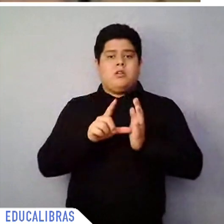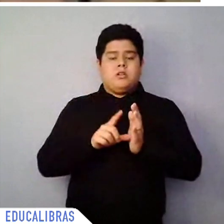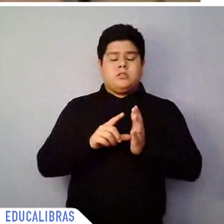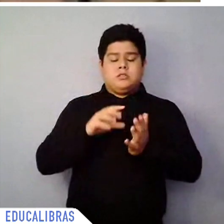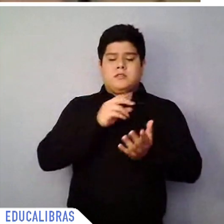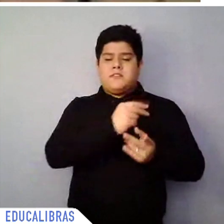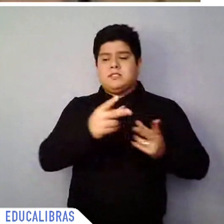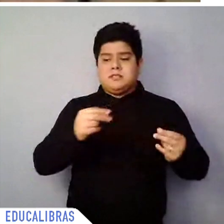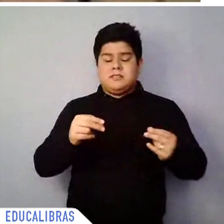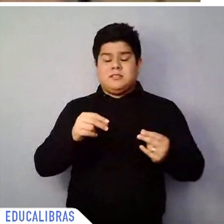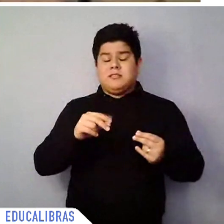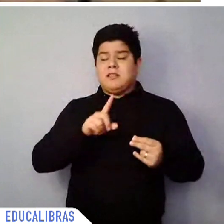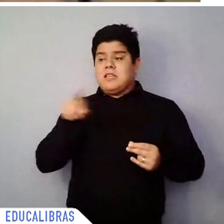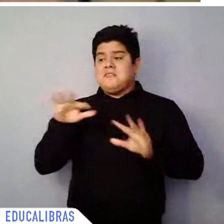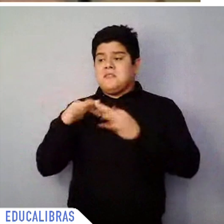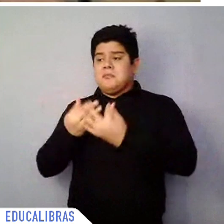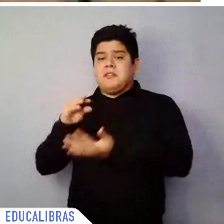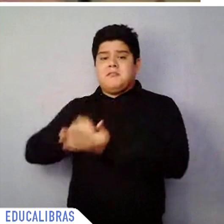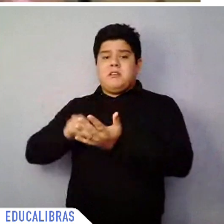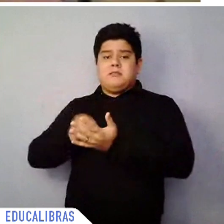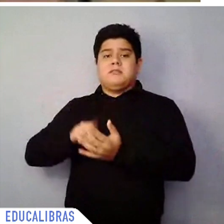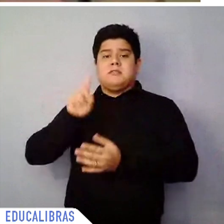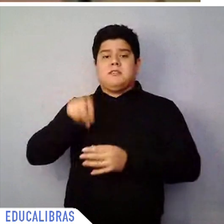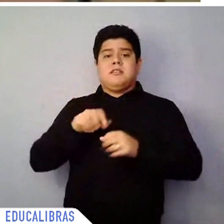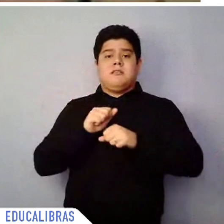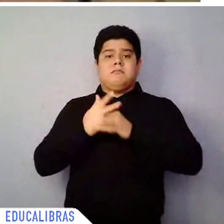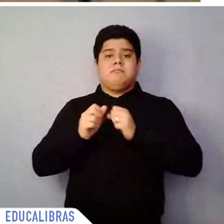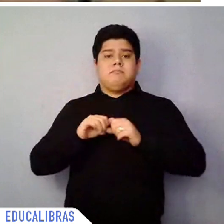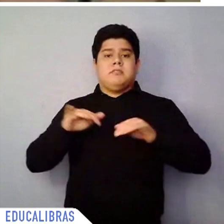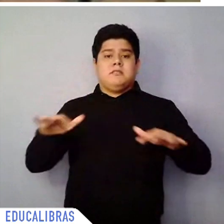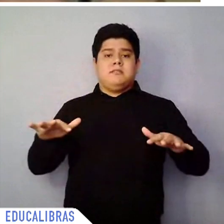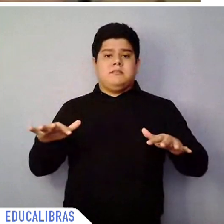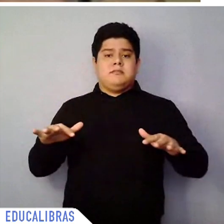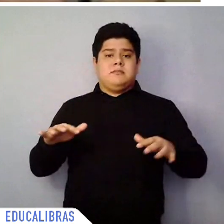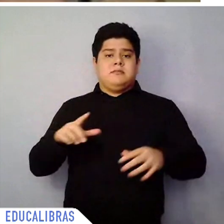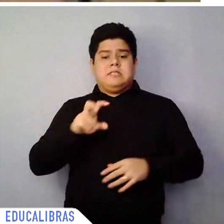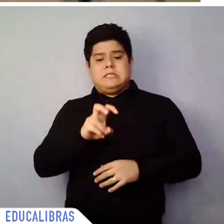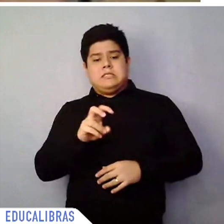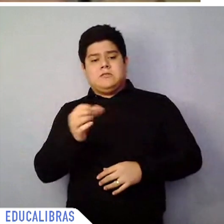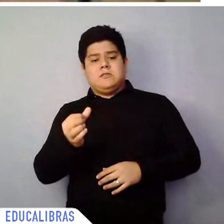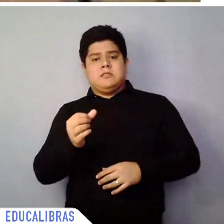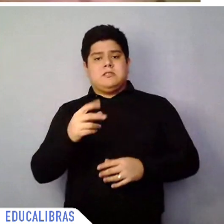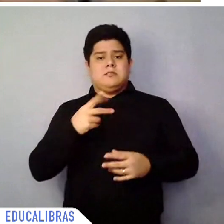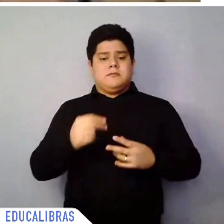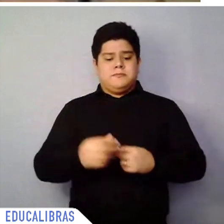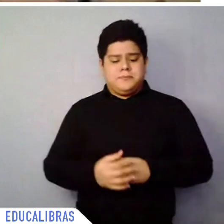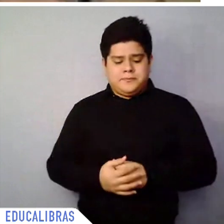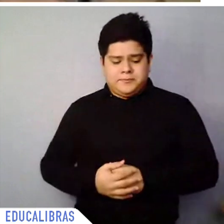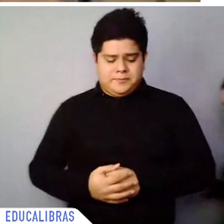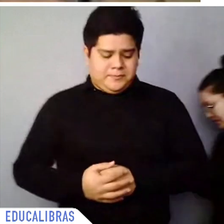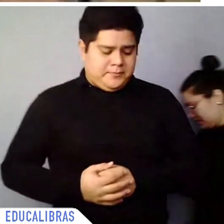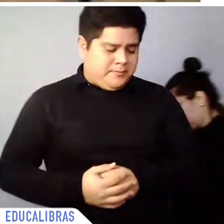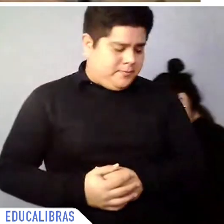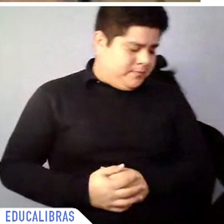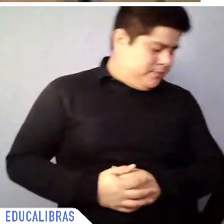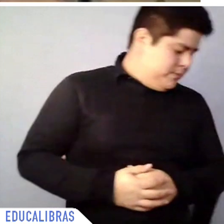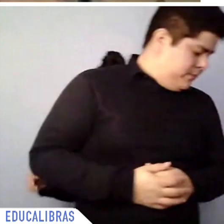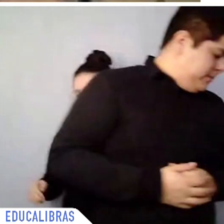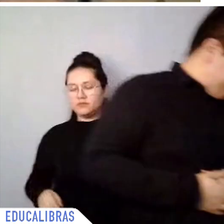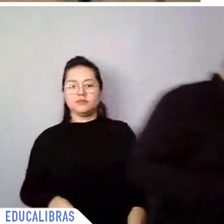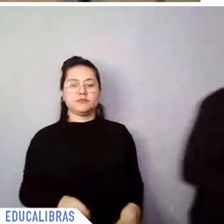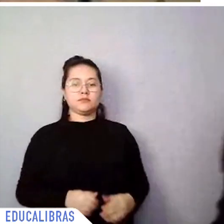no use for me to vaccinate all the employees in my company if the families do not get